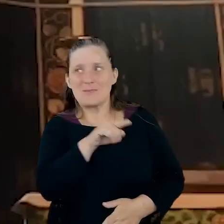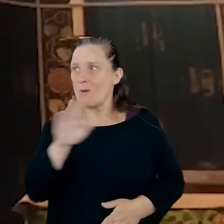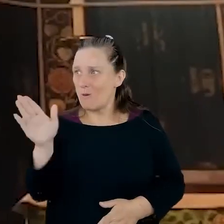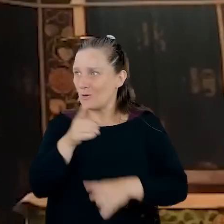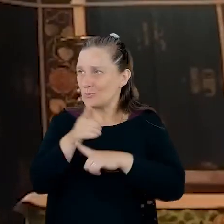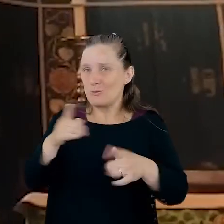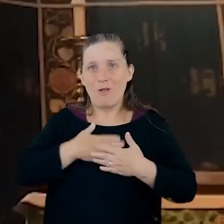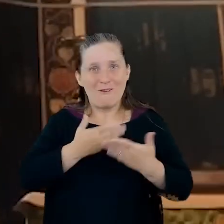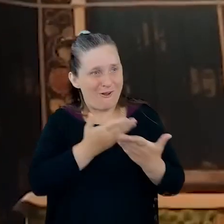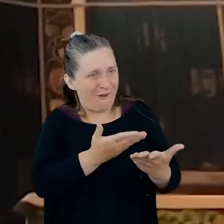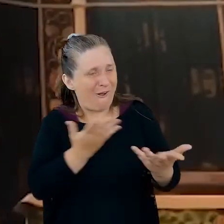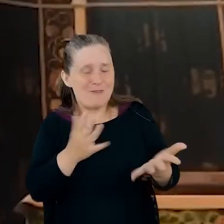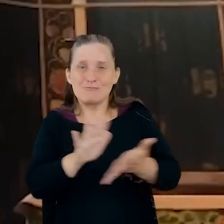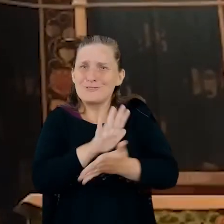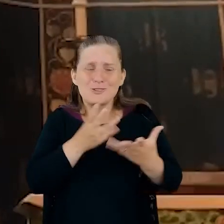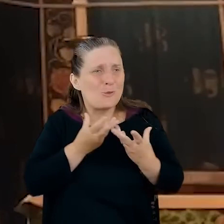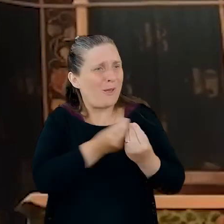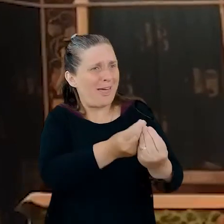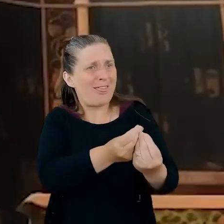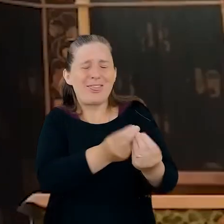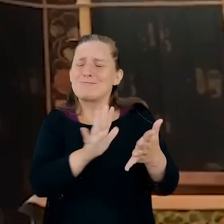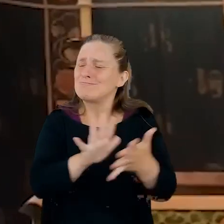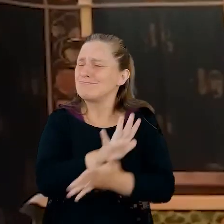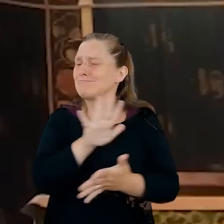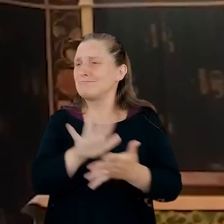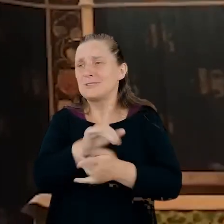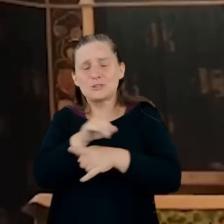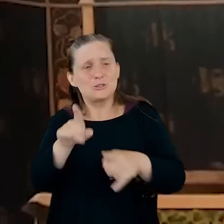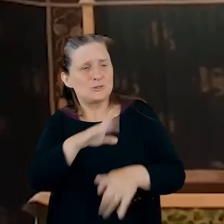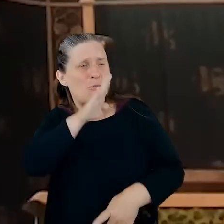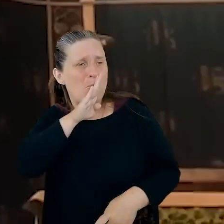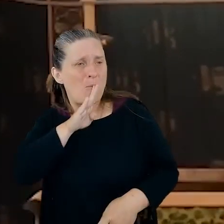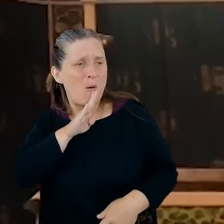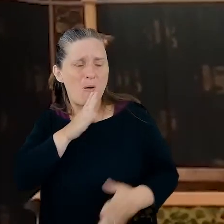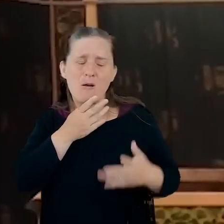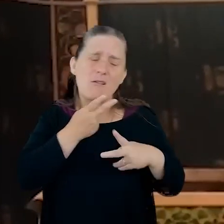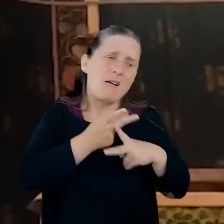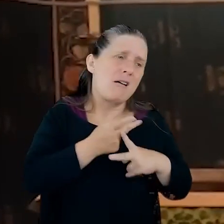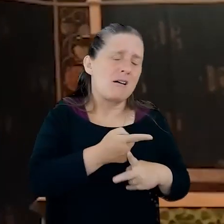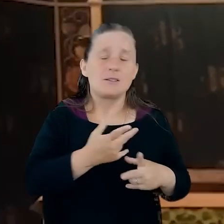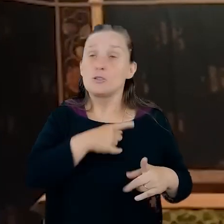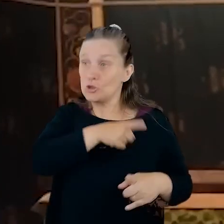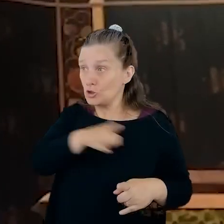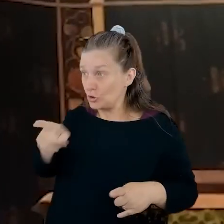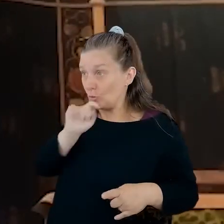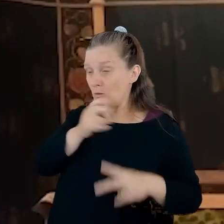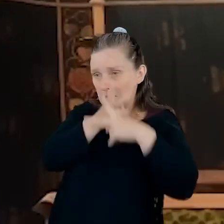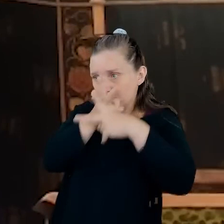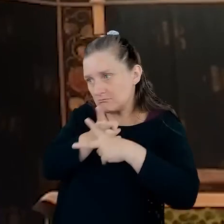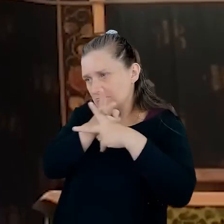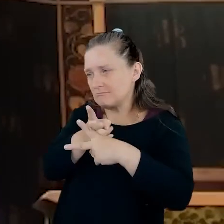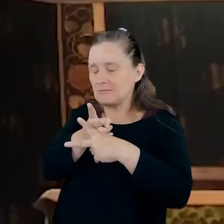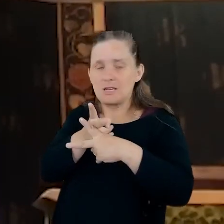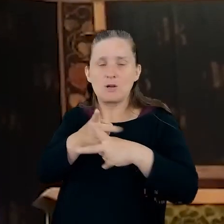her. Rejoice with her in joy, all you who mourn over her, that you may nurse and be satisfied from her